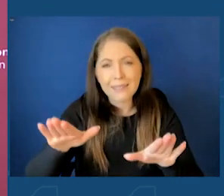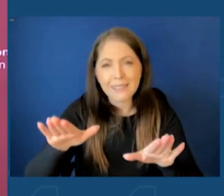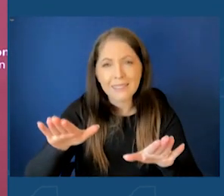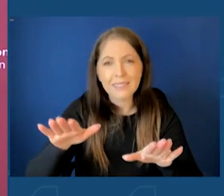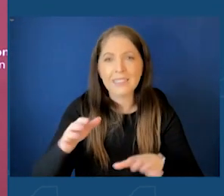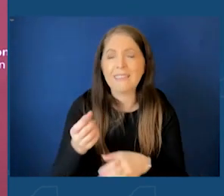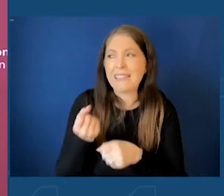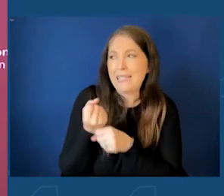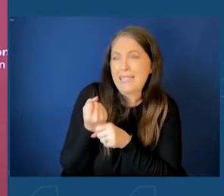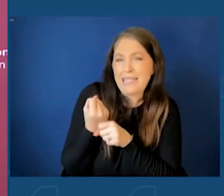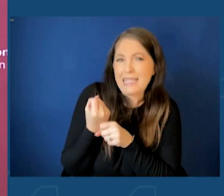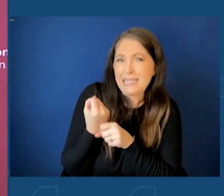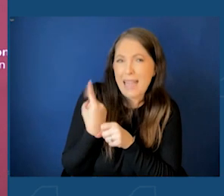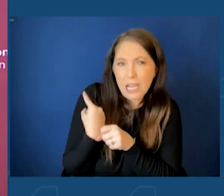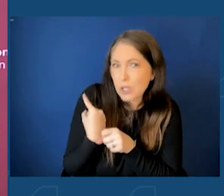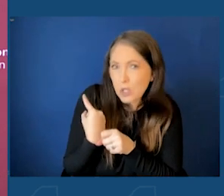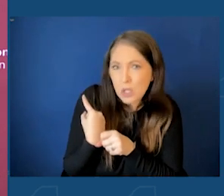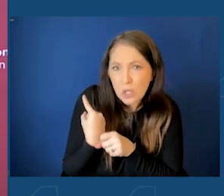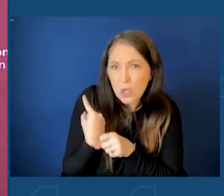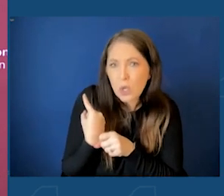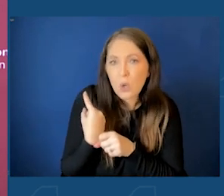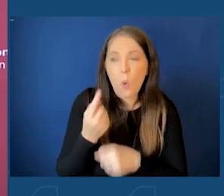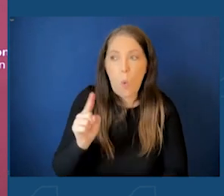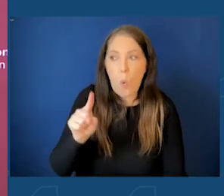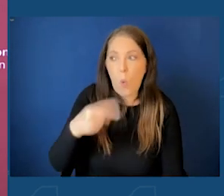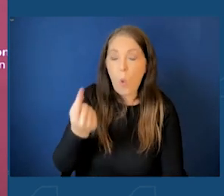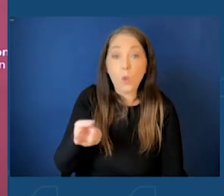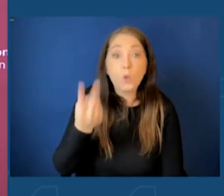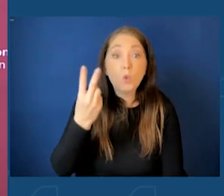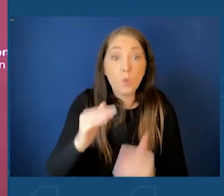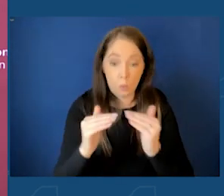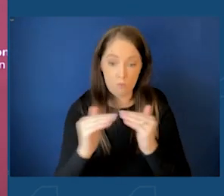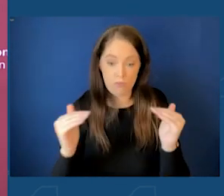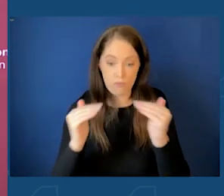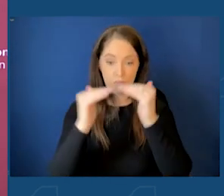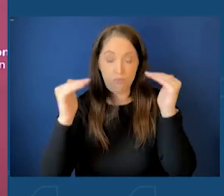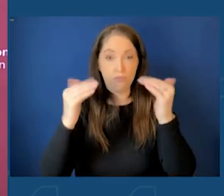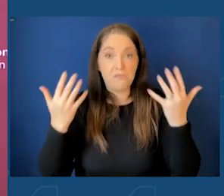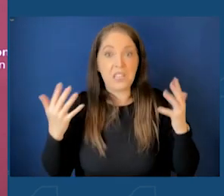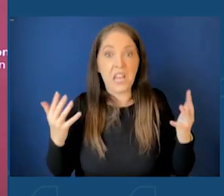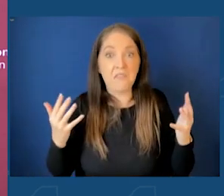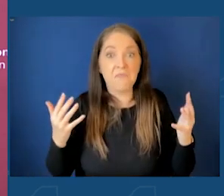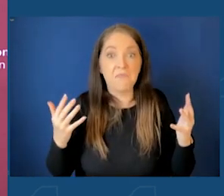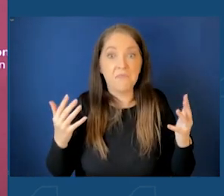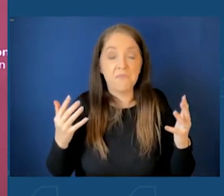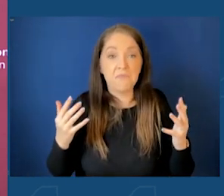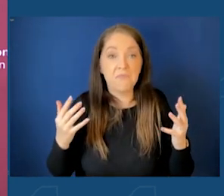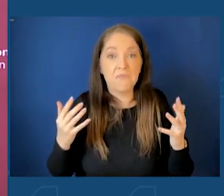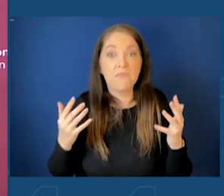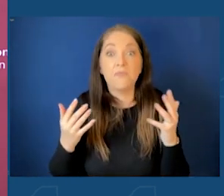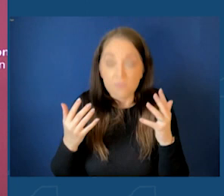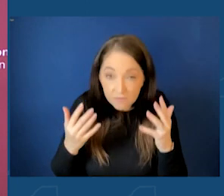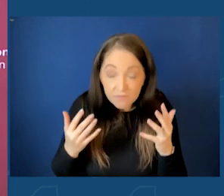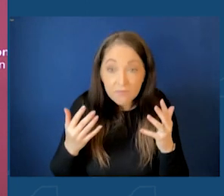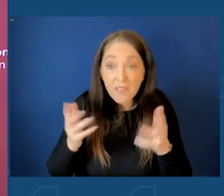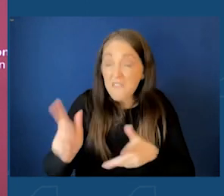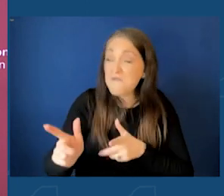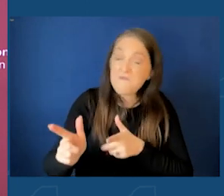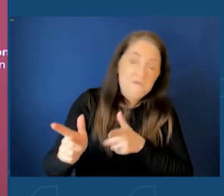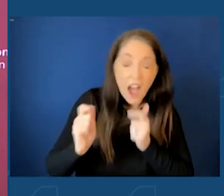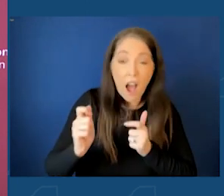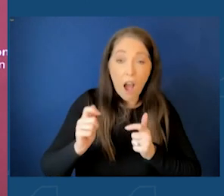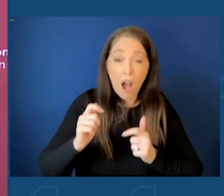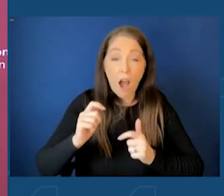year ago when there were only 2 floors downstairs on this building, and how fast, how quick, and